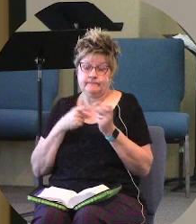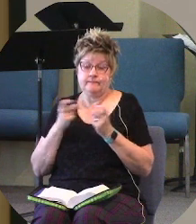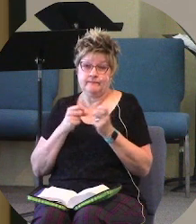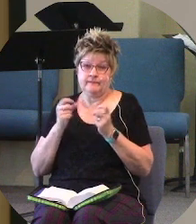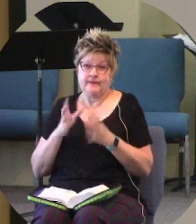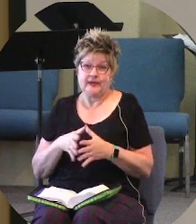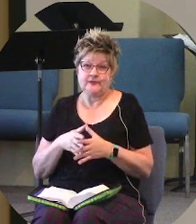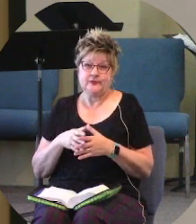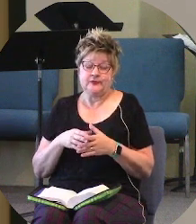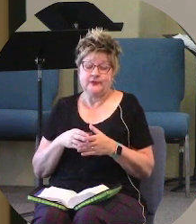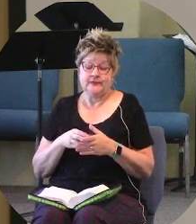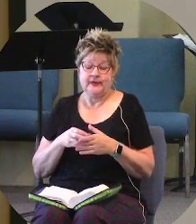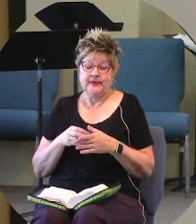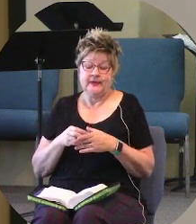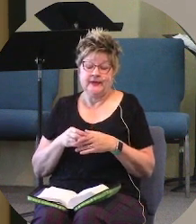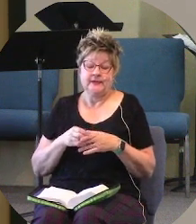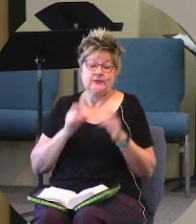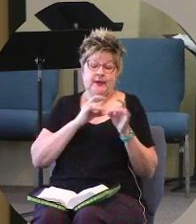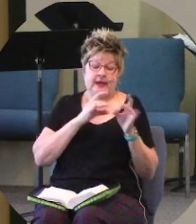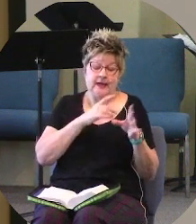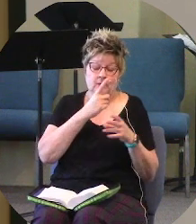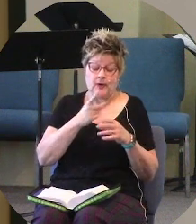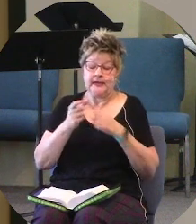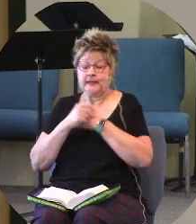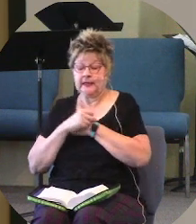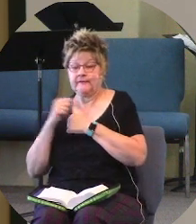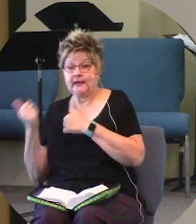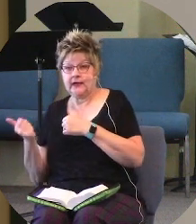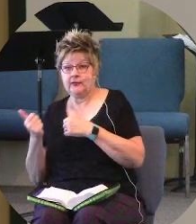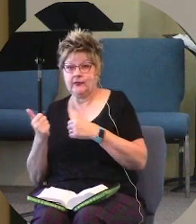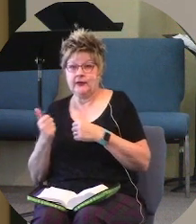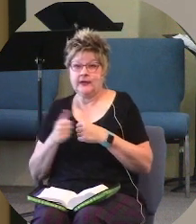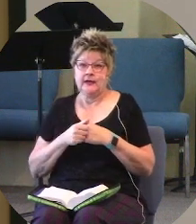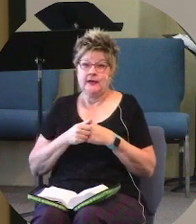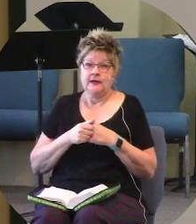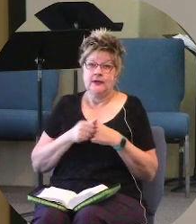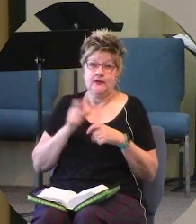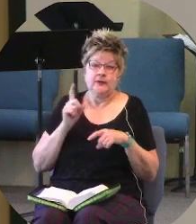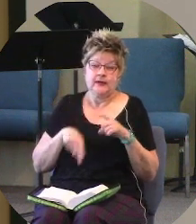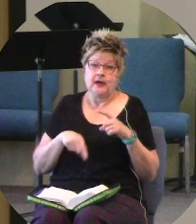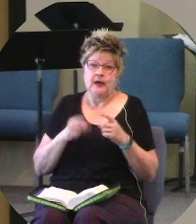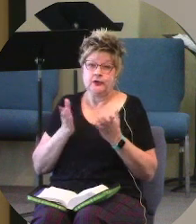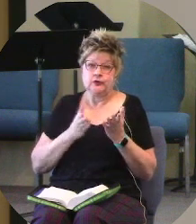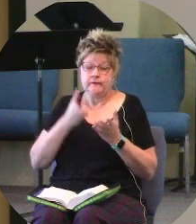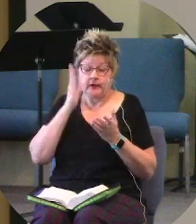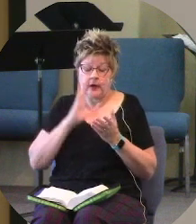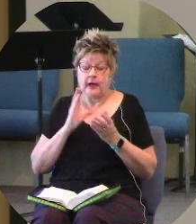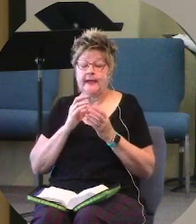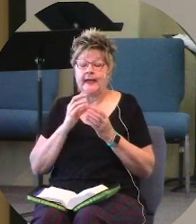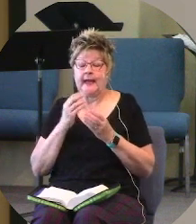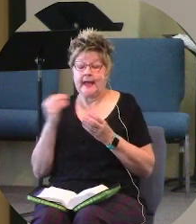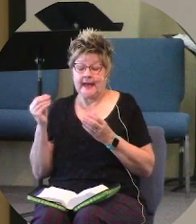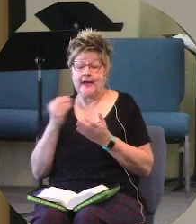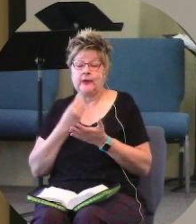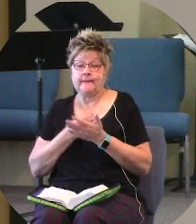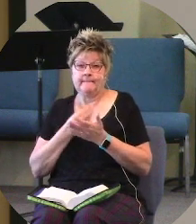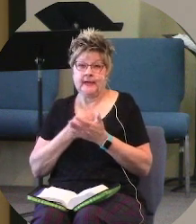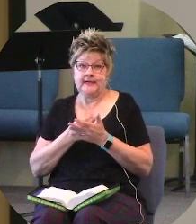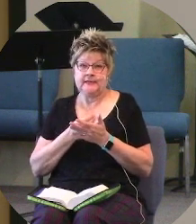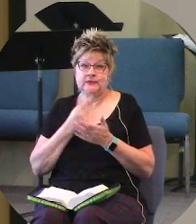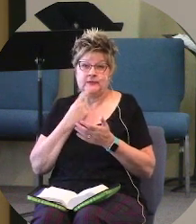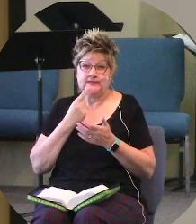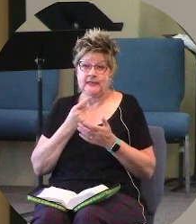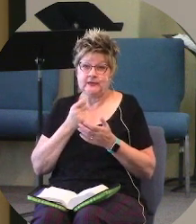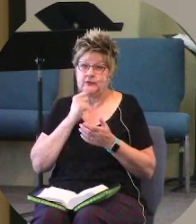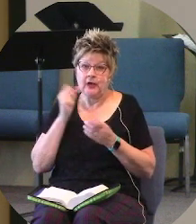one and despise the other. You cannot serve God and wealth. For this reason, I say to you, do not be worried about